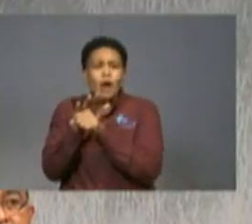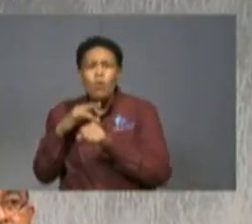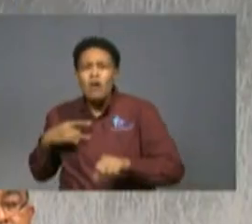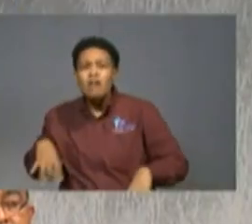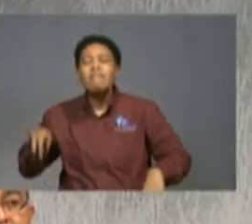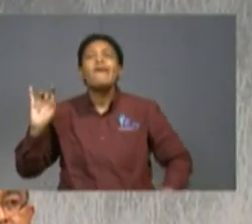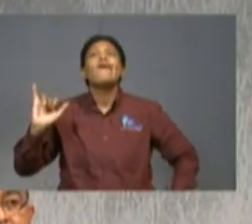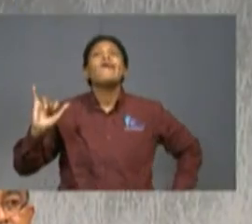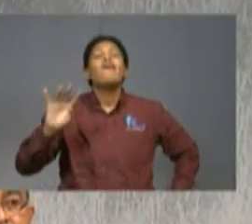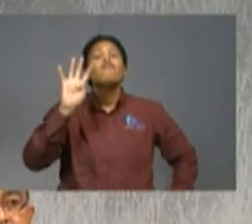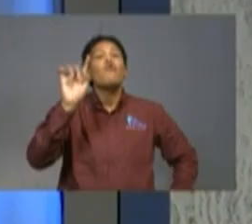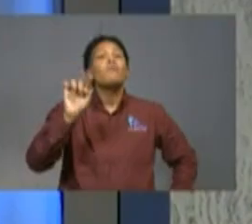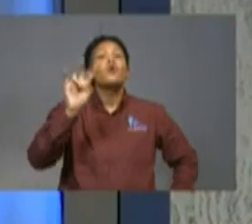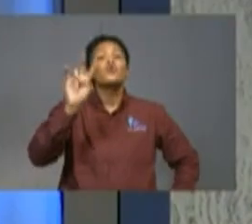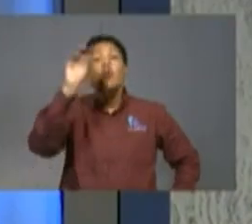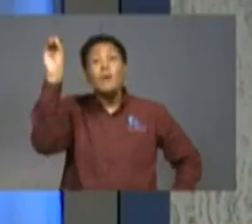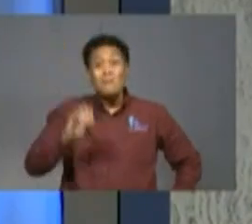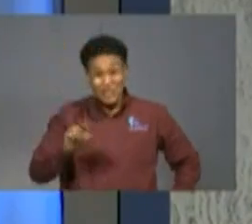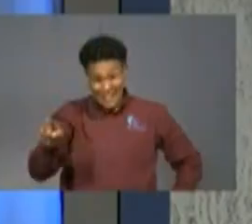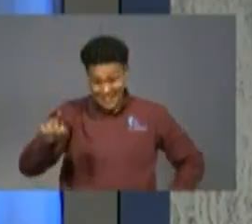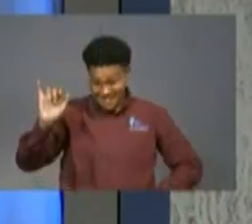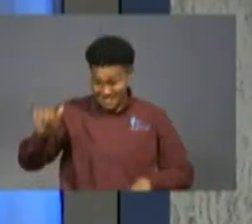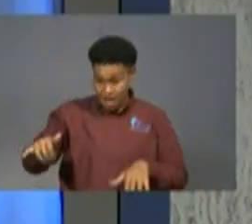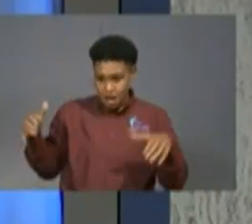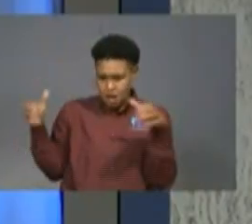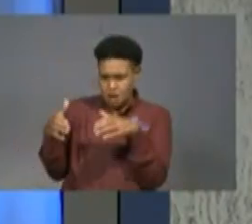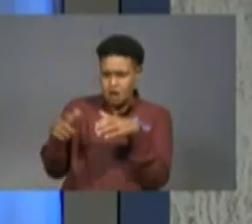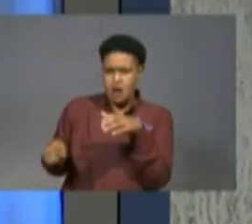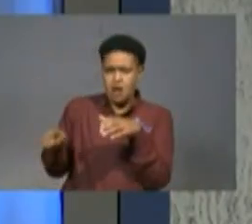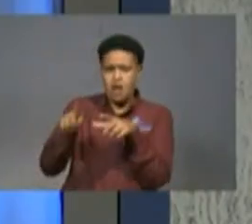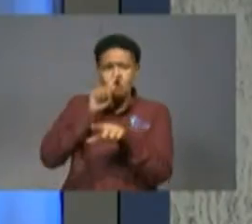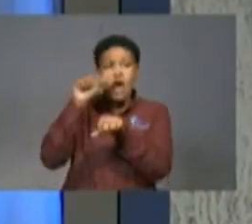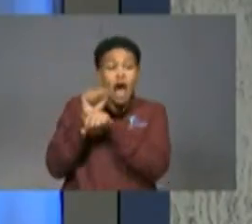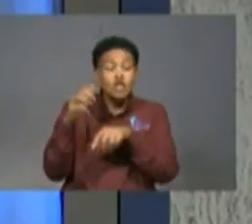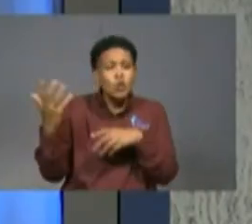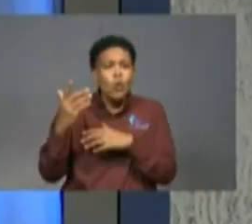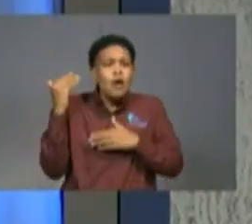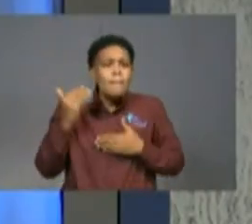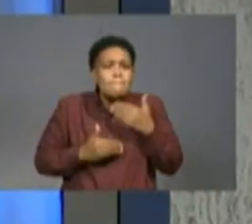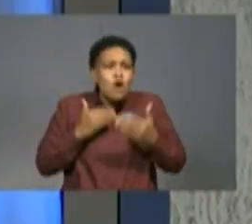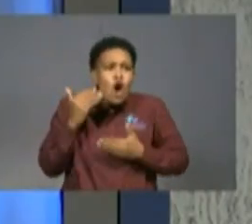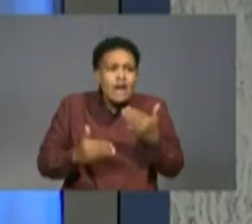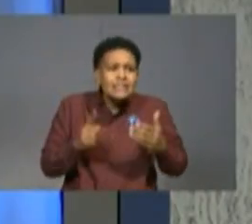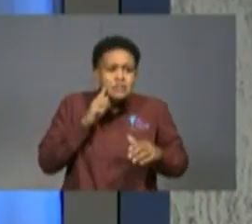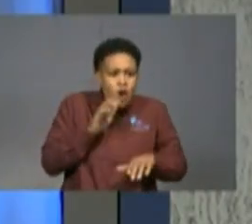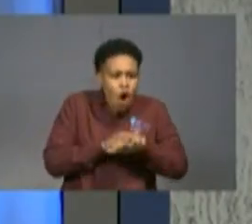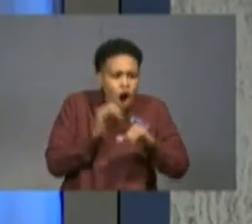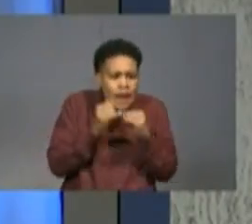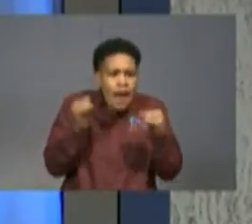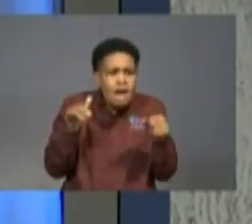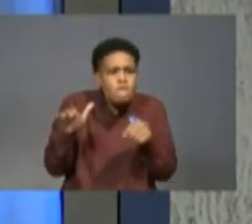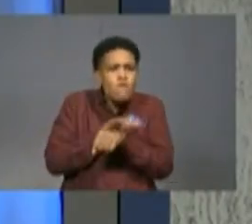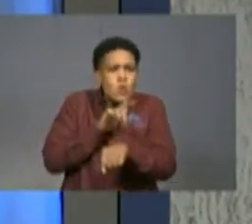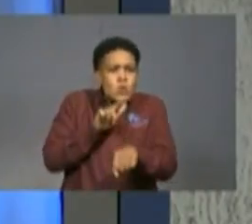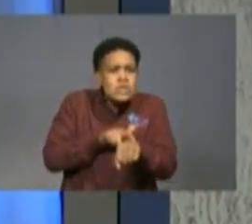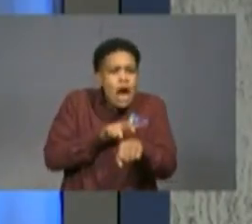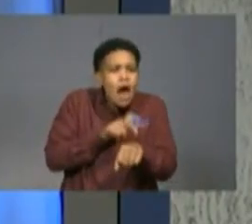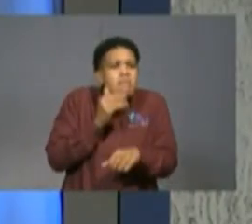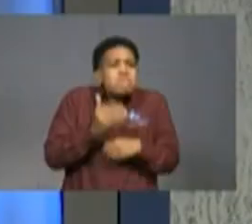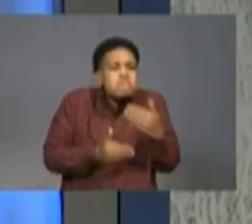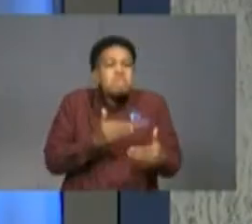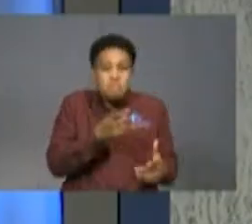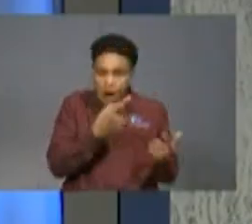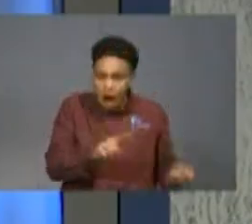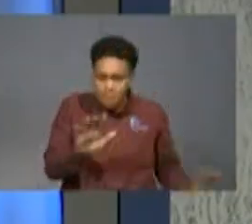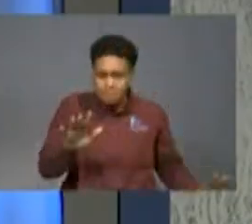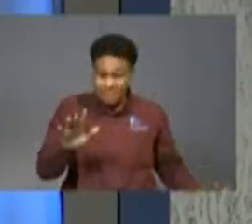only 4.2% of that cohort was actually processing and going online full-time. The truth is that we